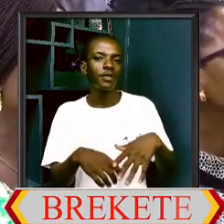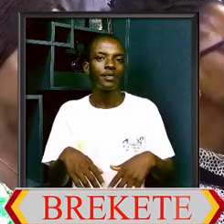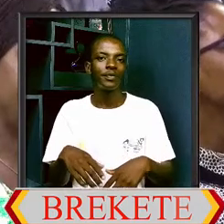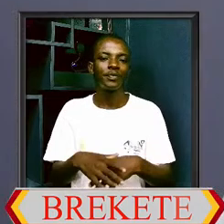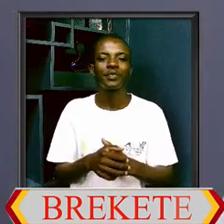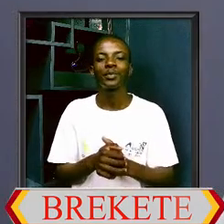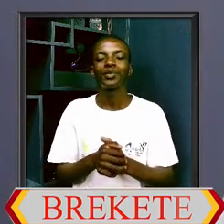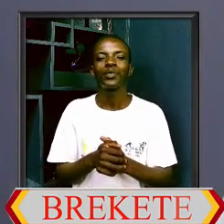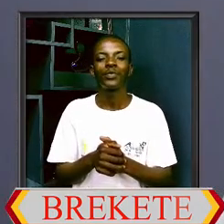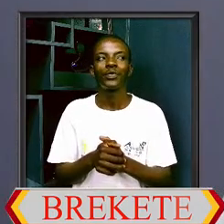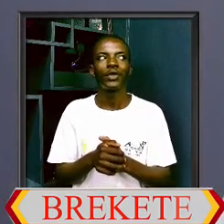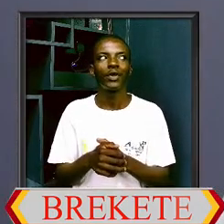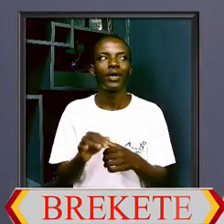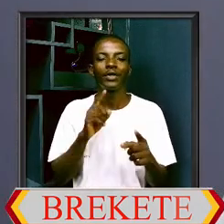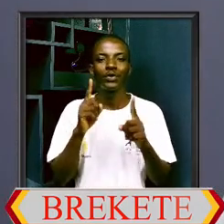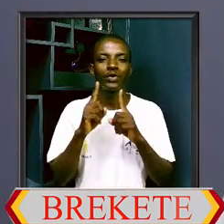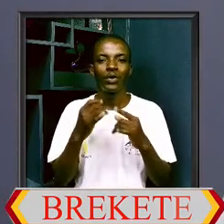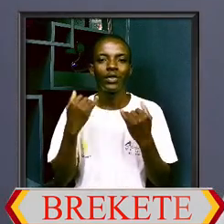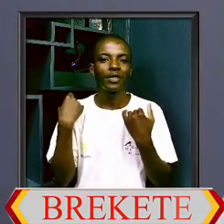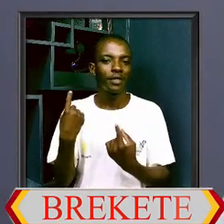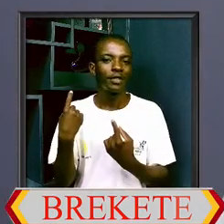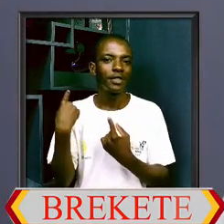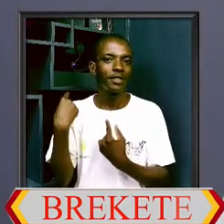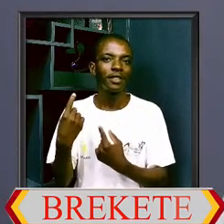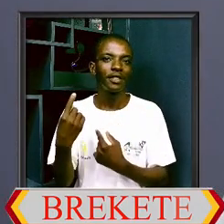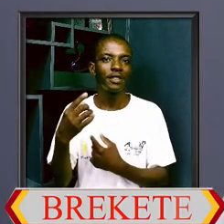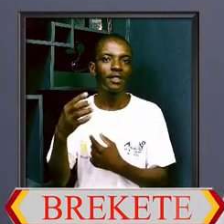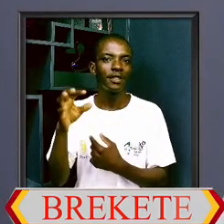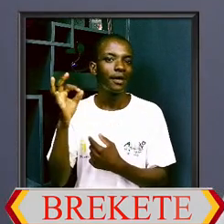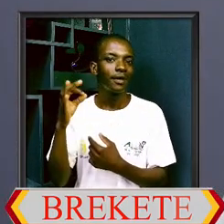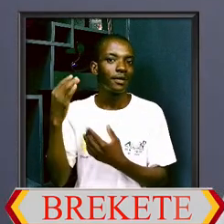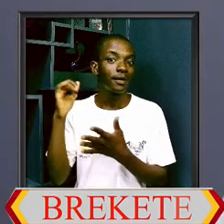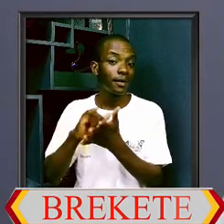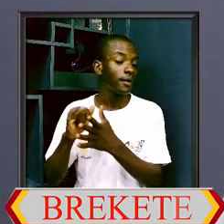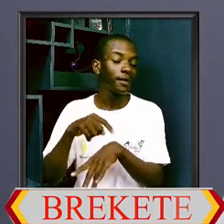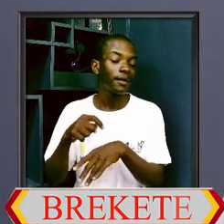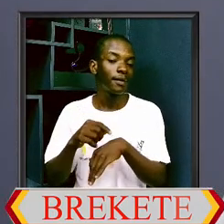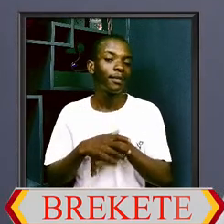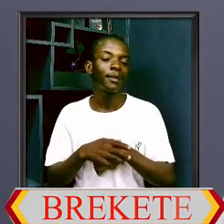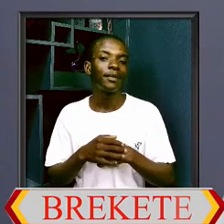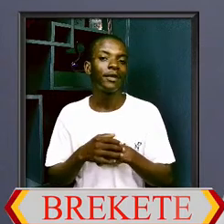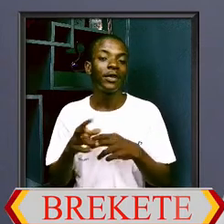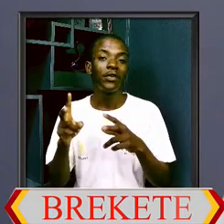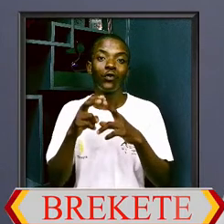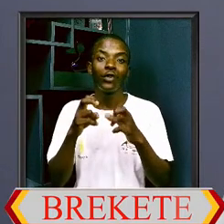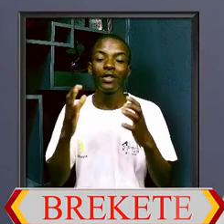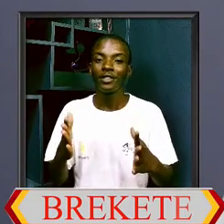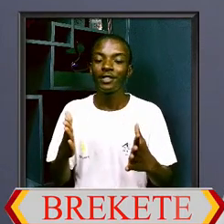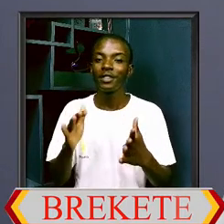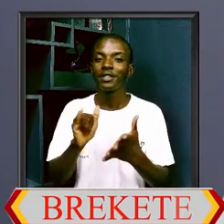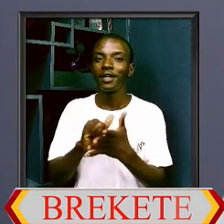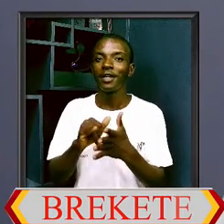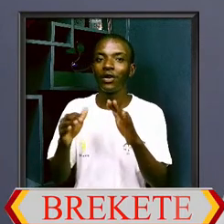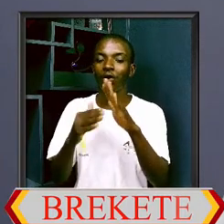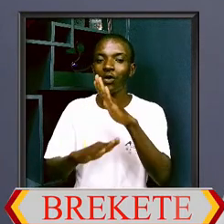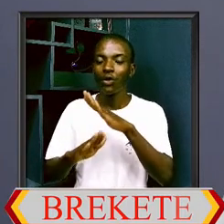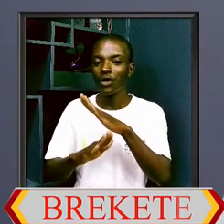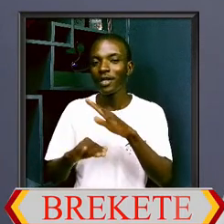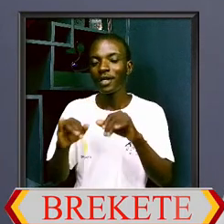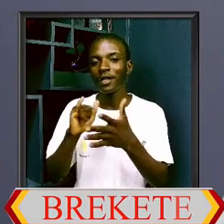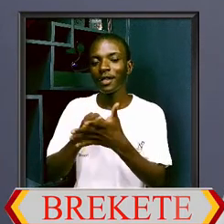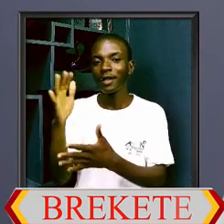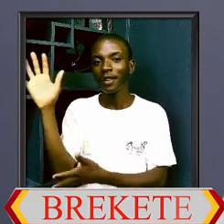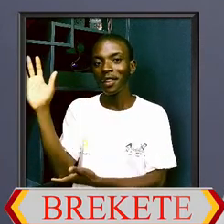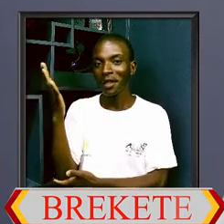for inside gra as we talk now since 19 that time villagers day under that tree